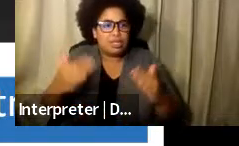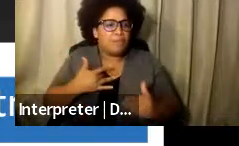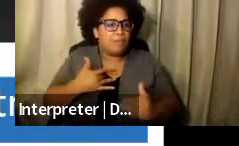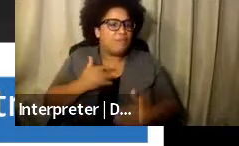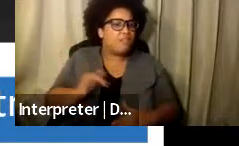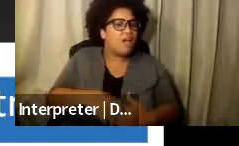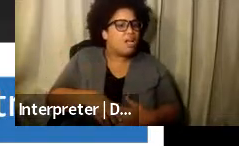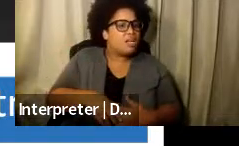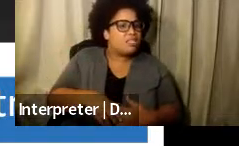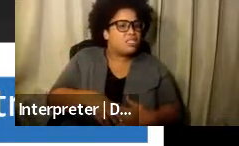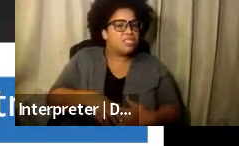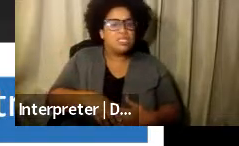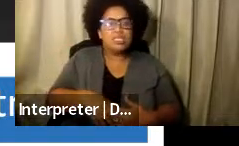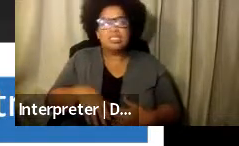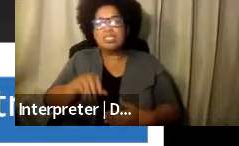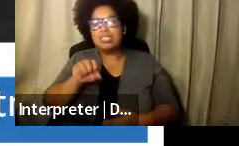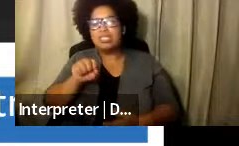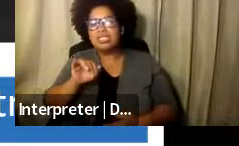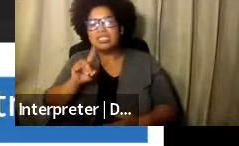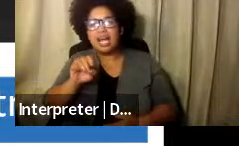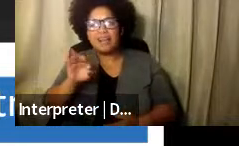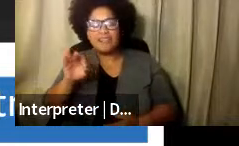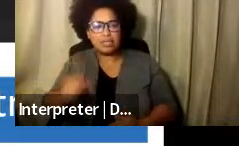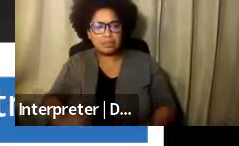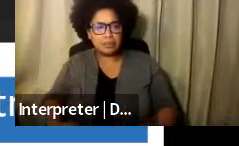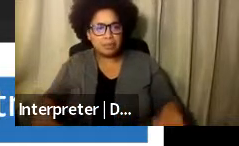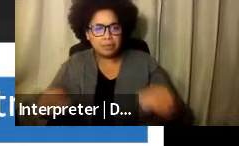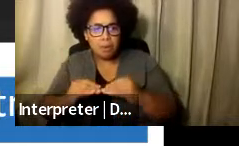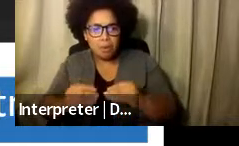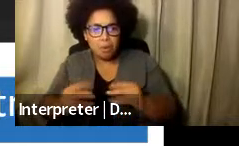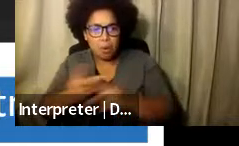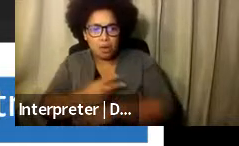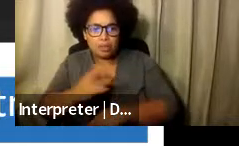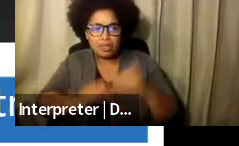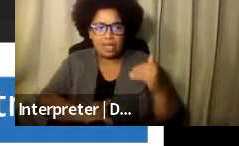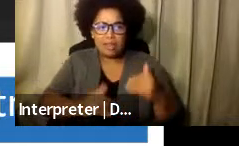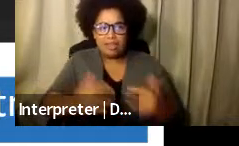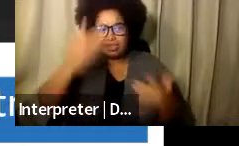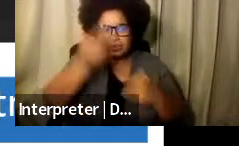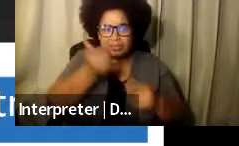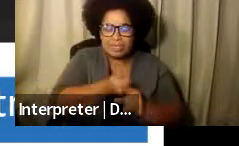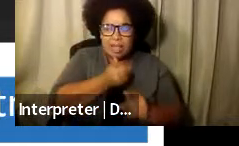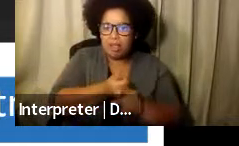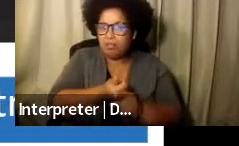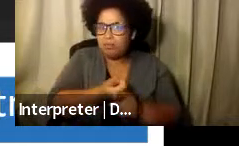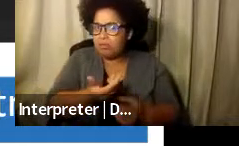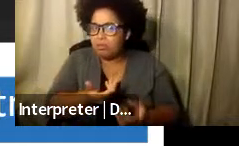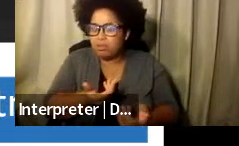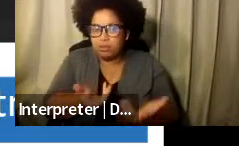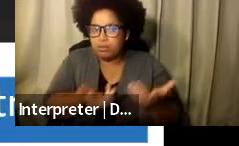effects. They're worried if that's more, if those are worse than the disease itself.